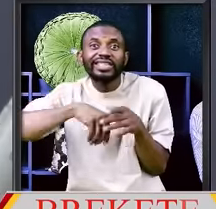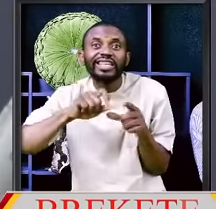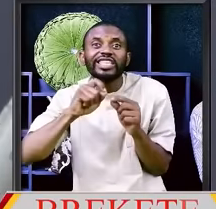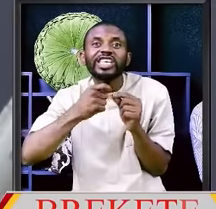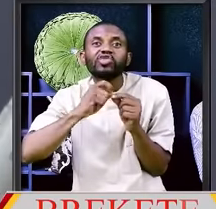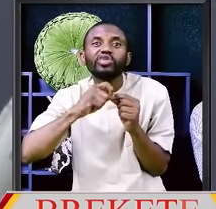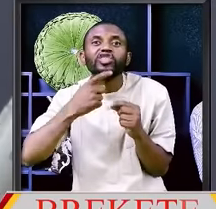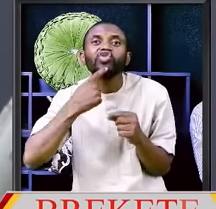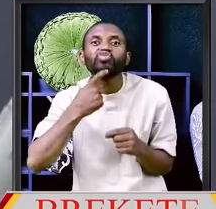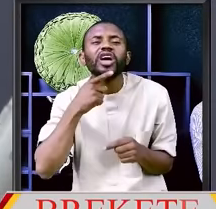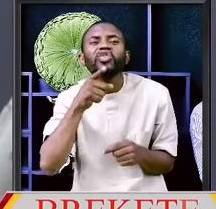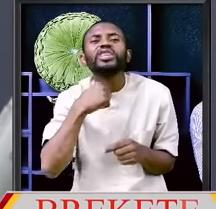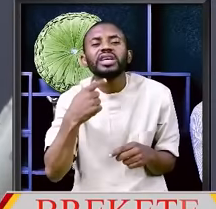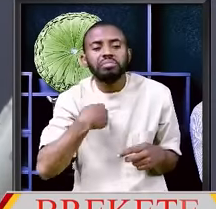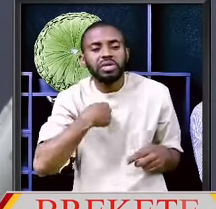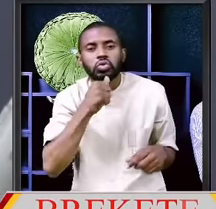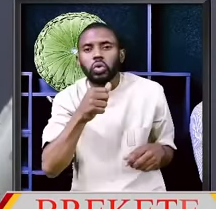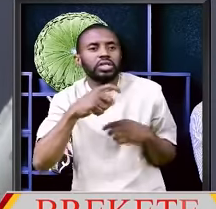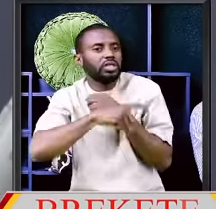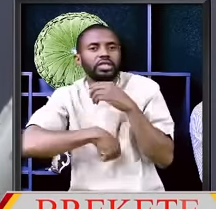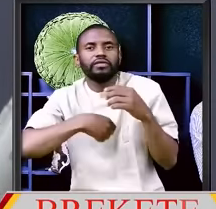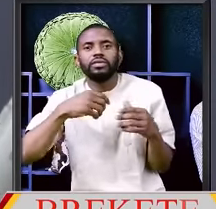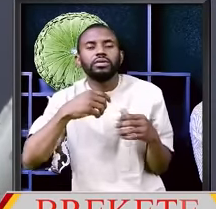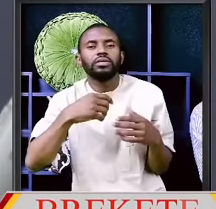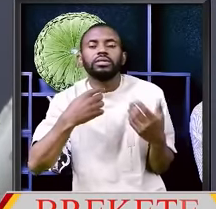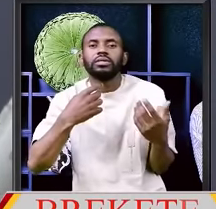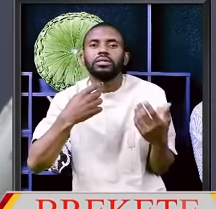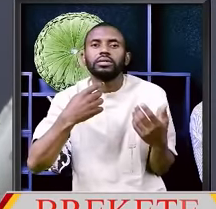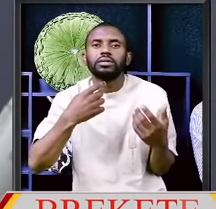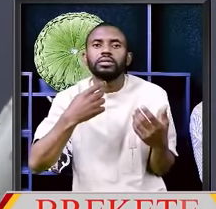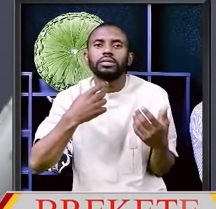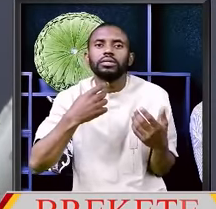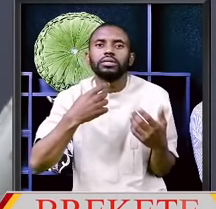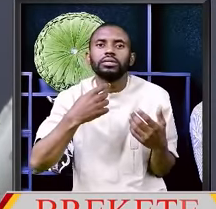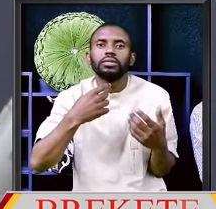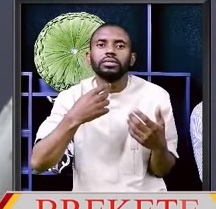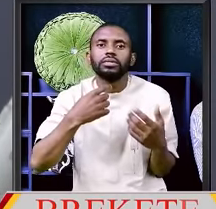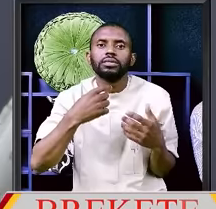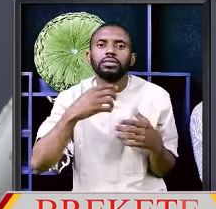You say I know thief soup. They say, okay, we won't smell mouth.